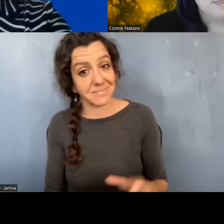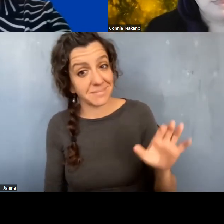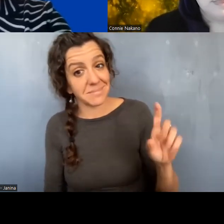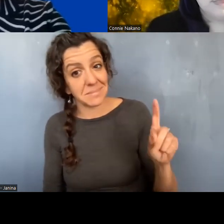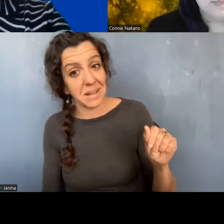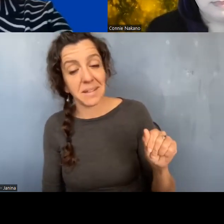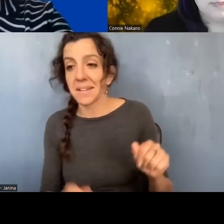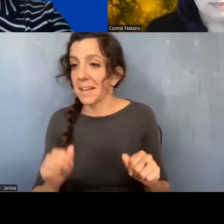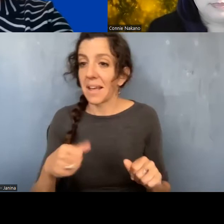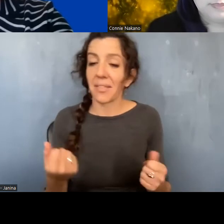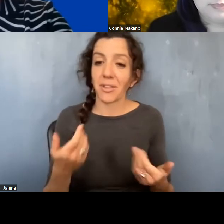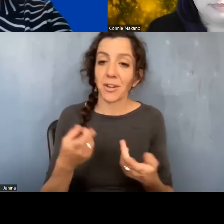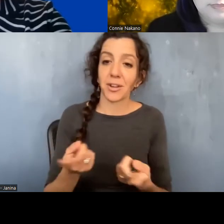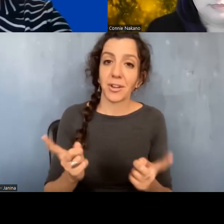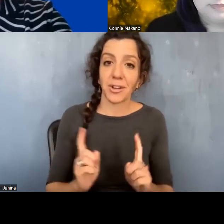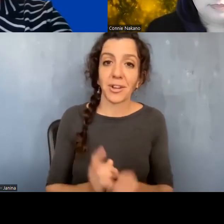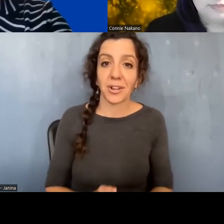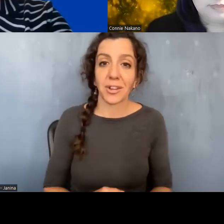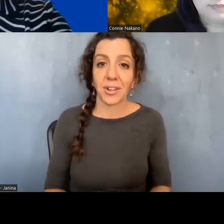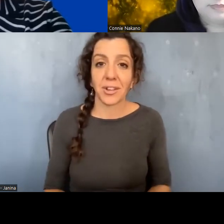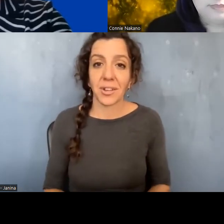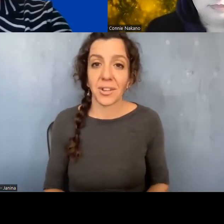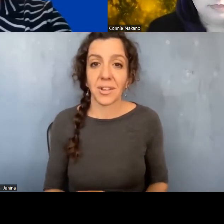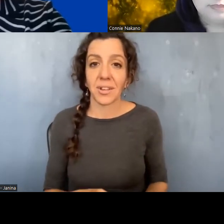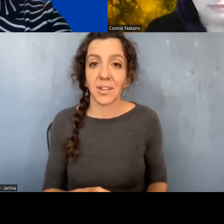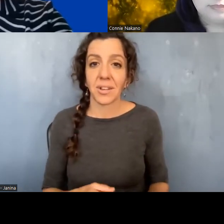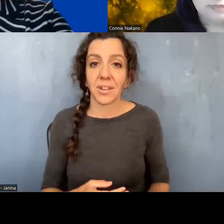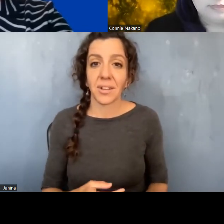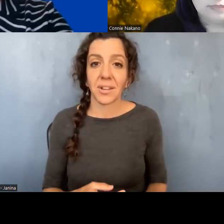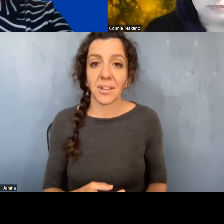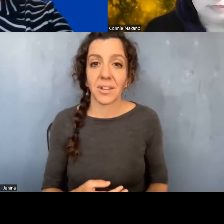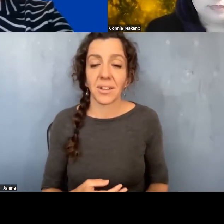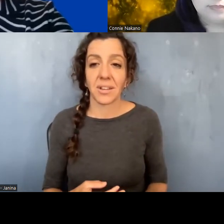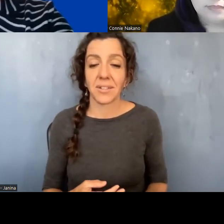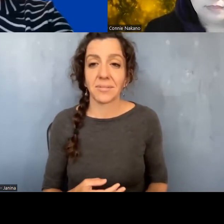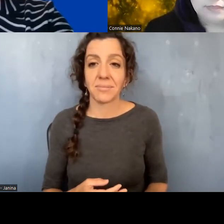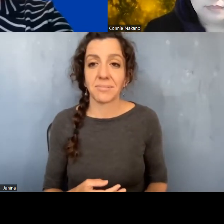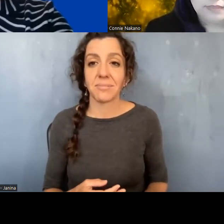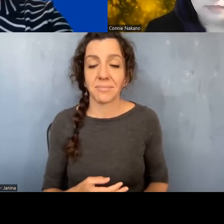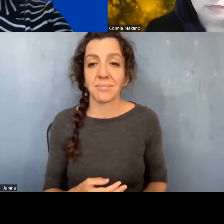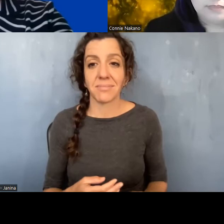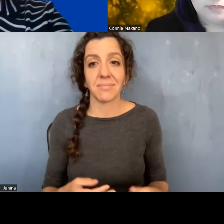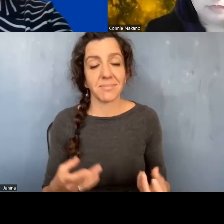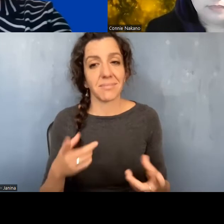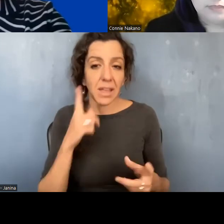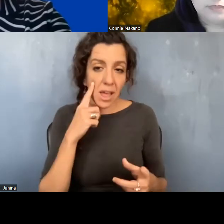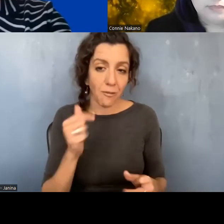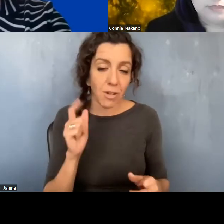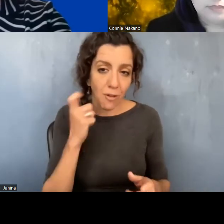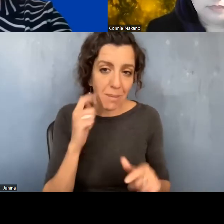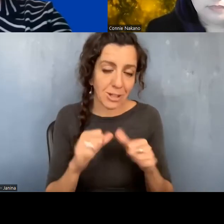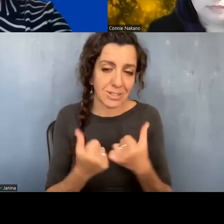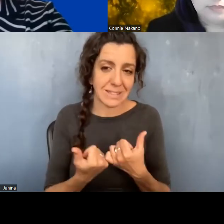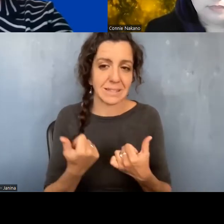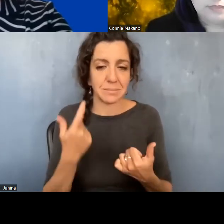other California systems or government agencies in California, because that is our